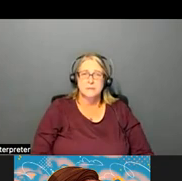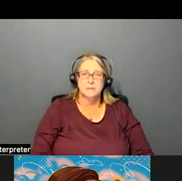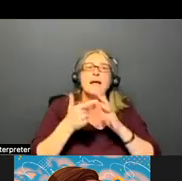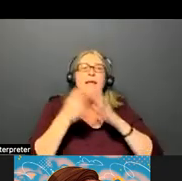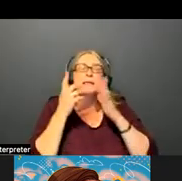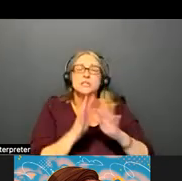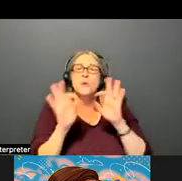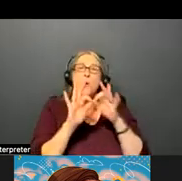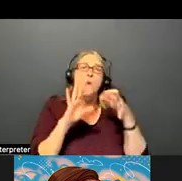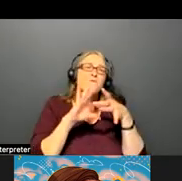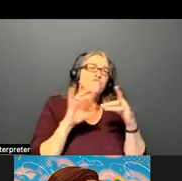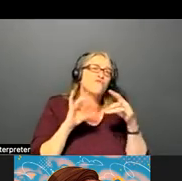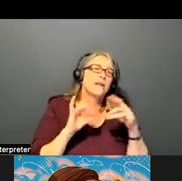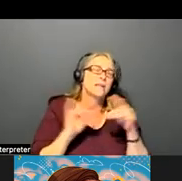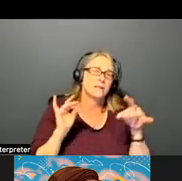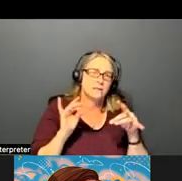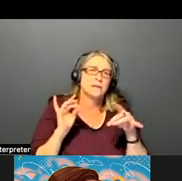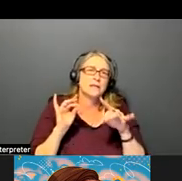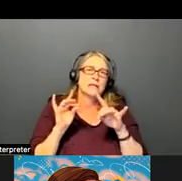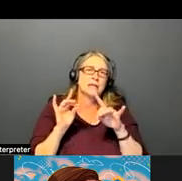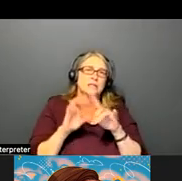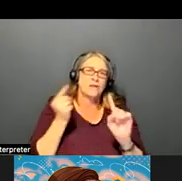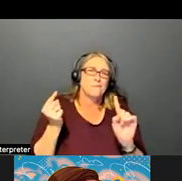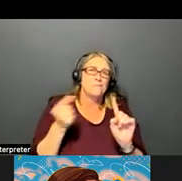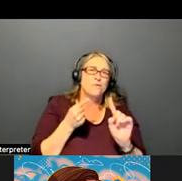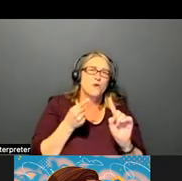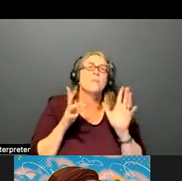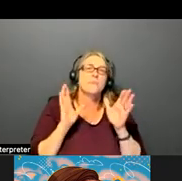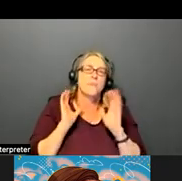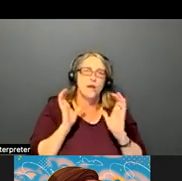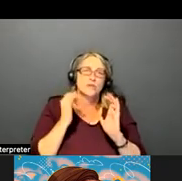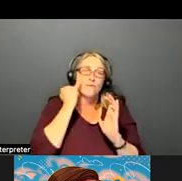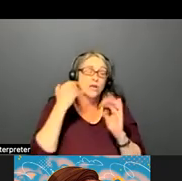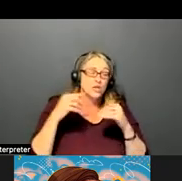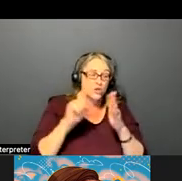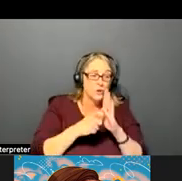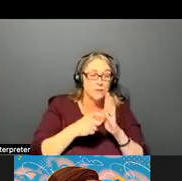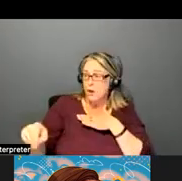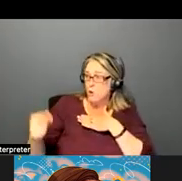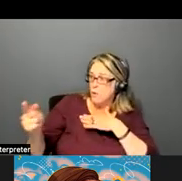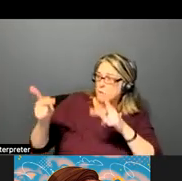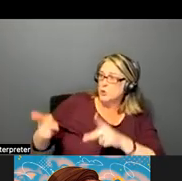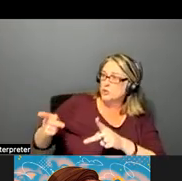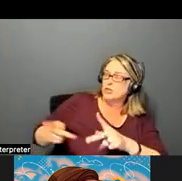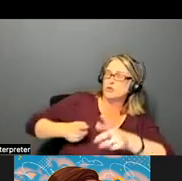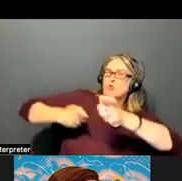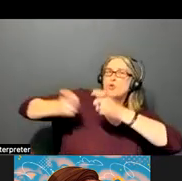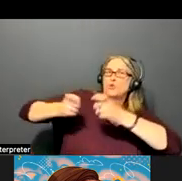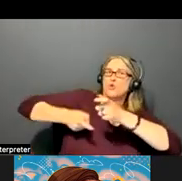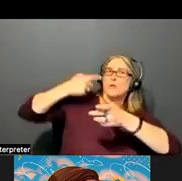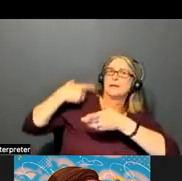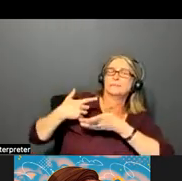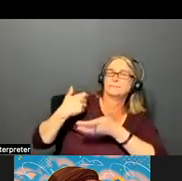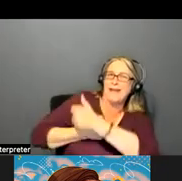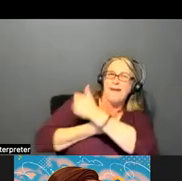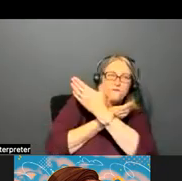in a really intentional way to sort of divert the conversation if we notice that one person is dominating the dialogue.